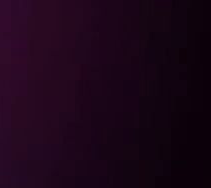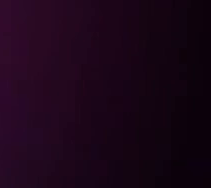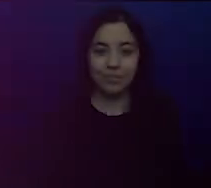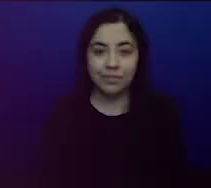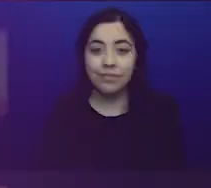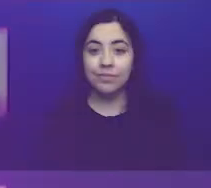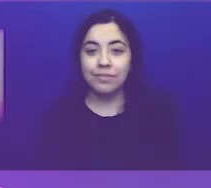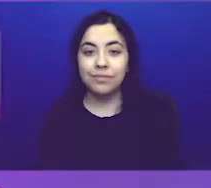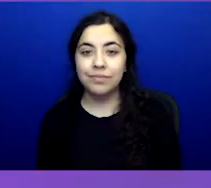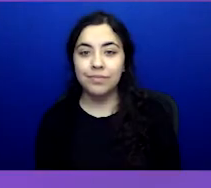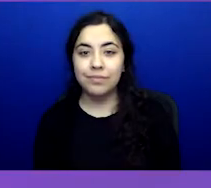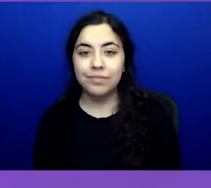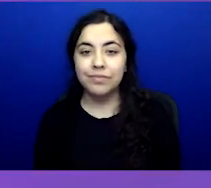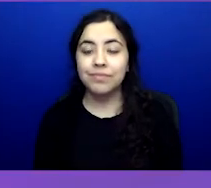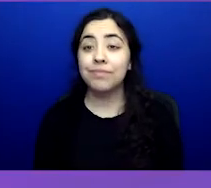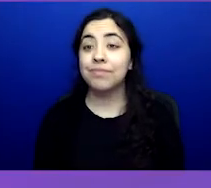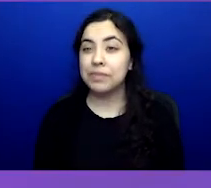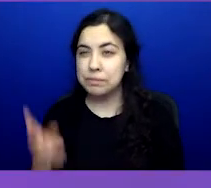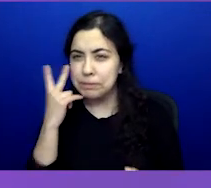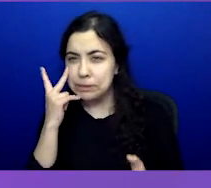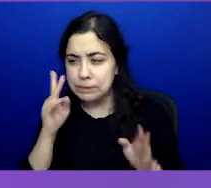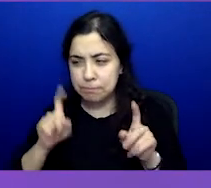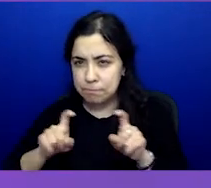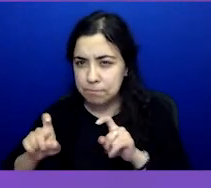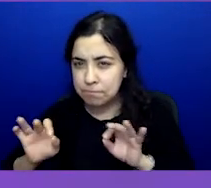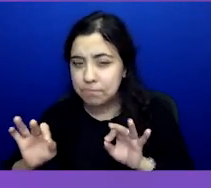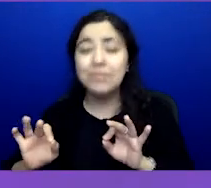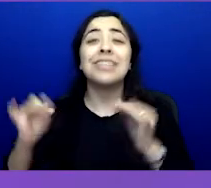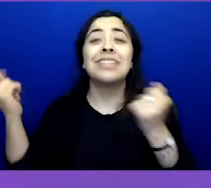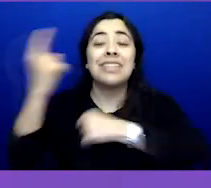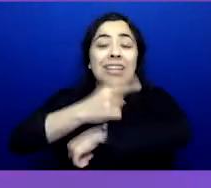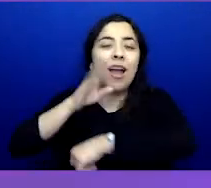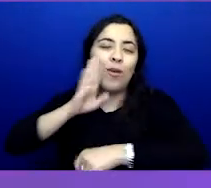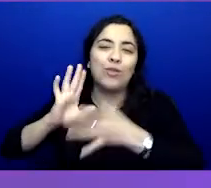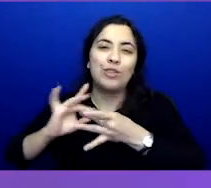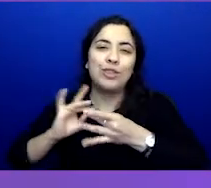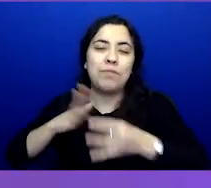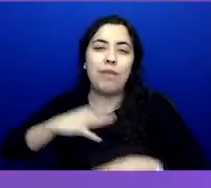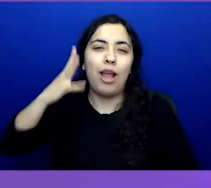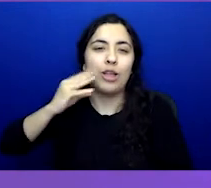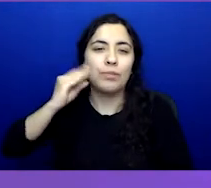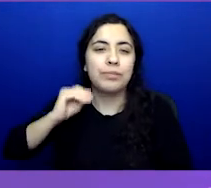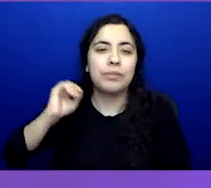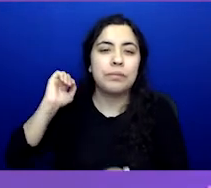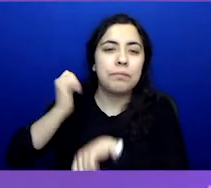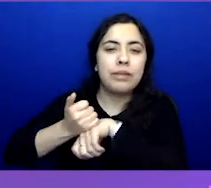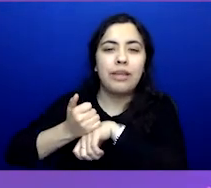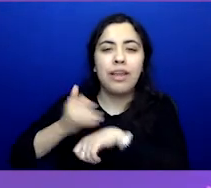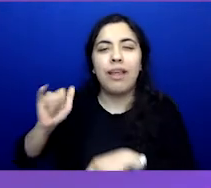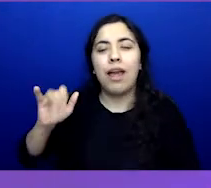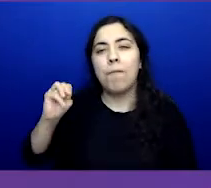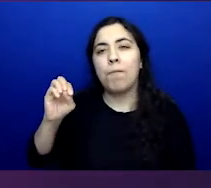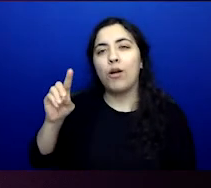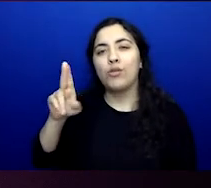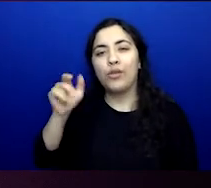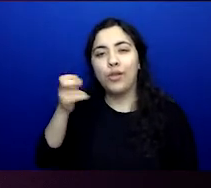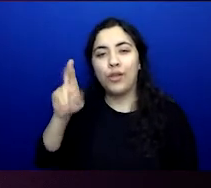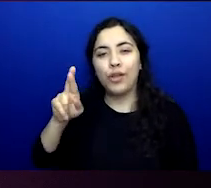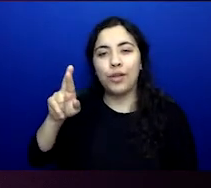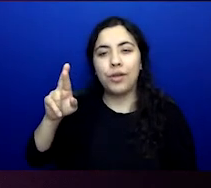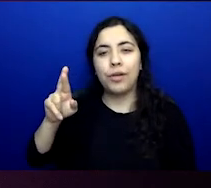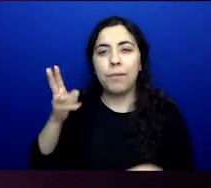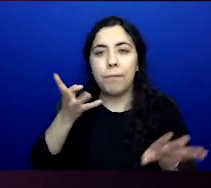see. So today, I'm going to share with you all my experience of building the modular pipeline feature for the